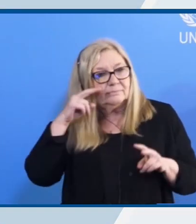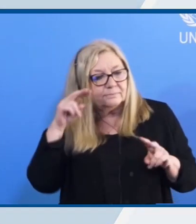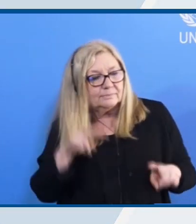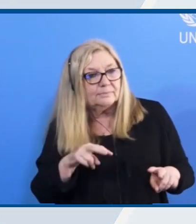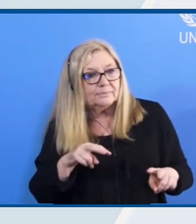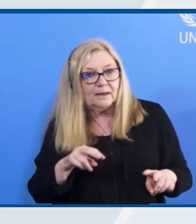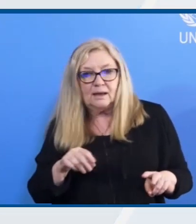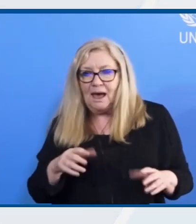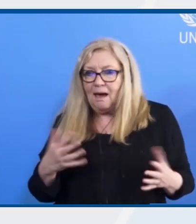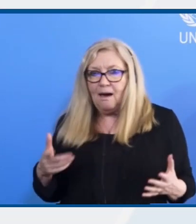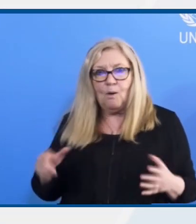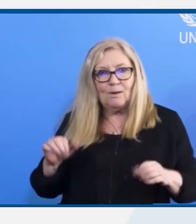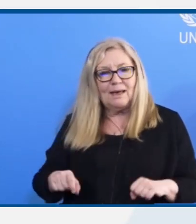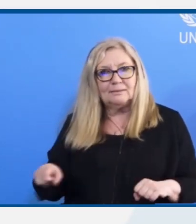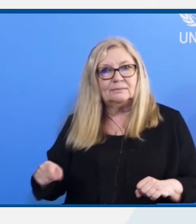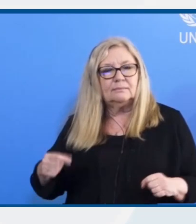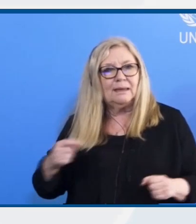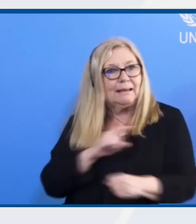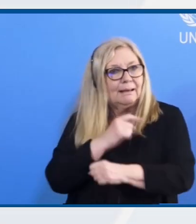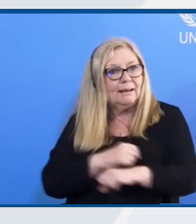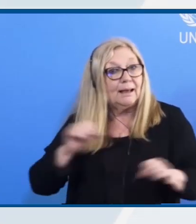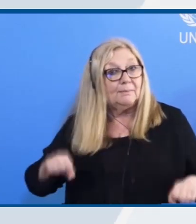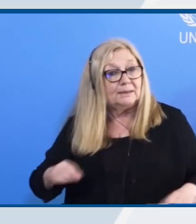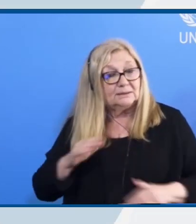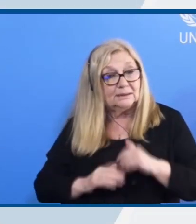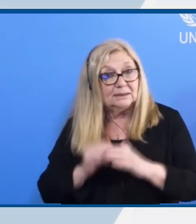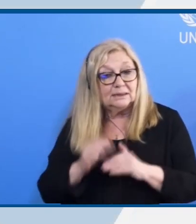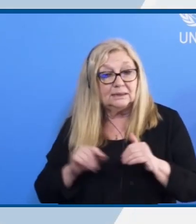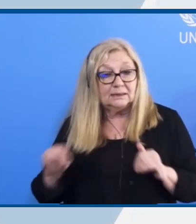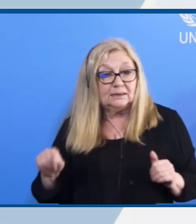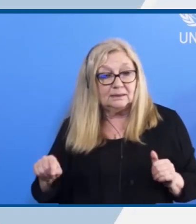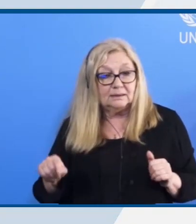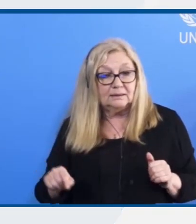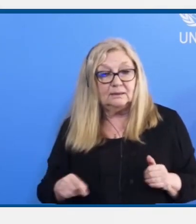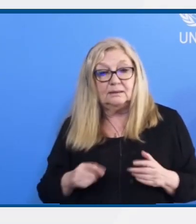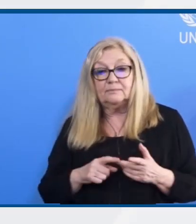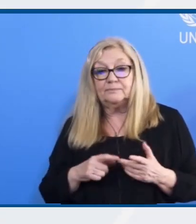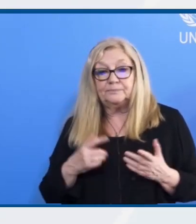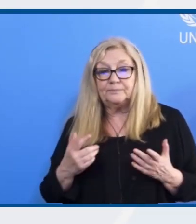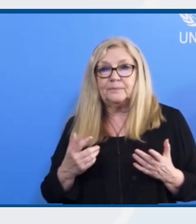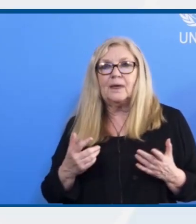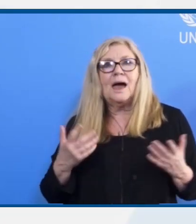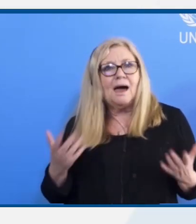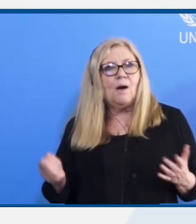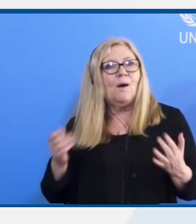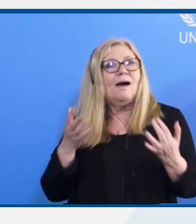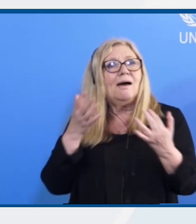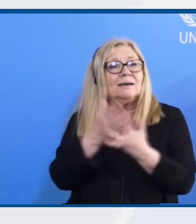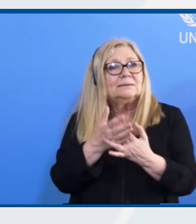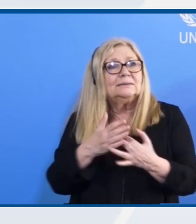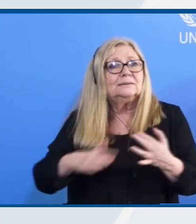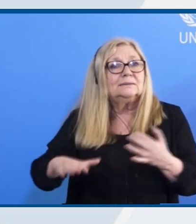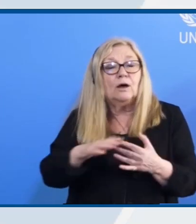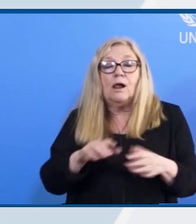their capability in performing actions. Then there is the critical role of stakeholders and civil society. Local